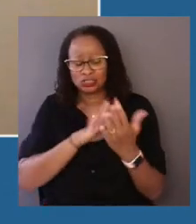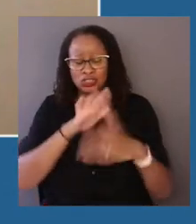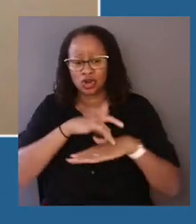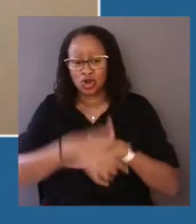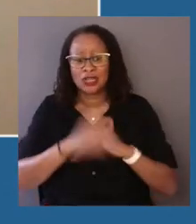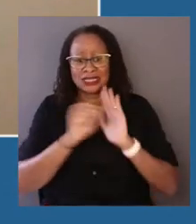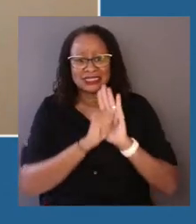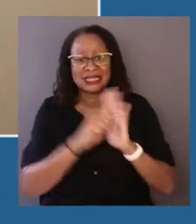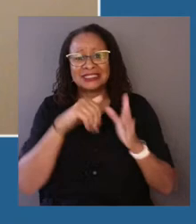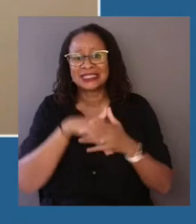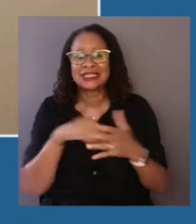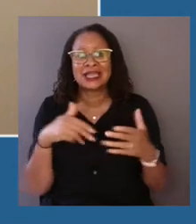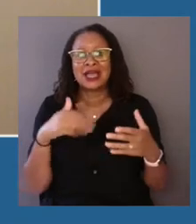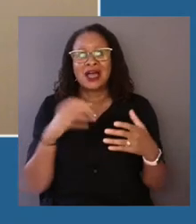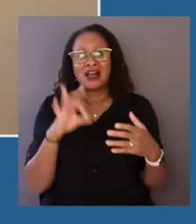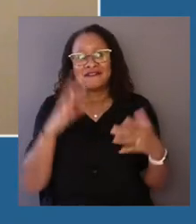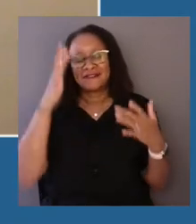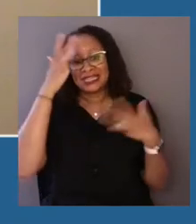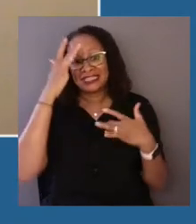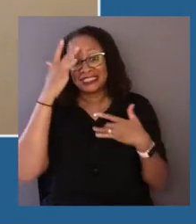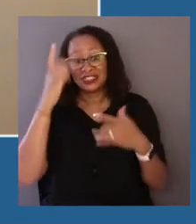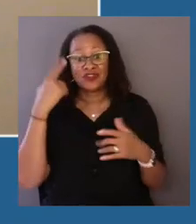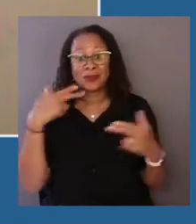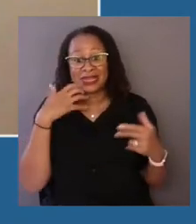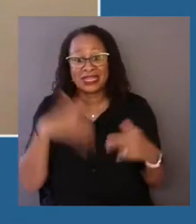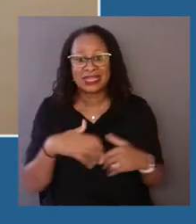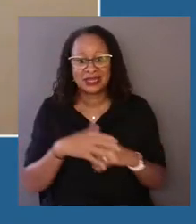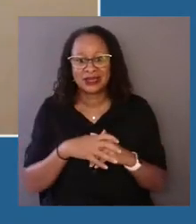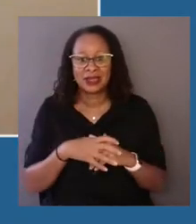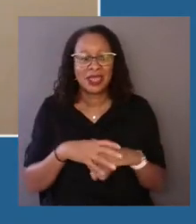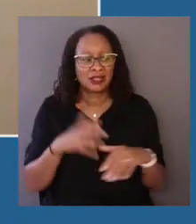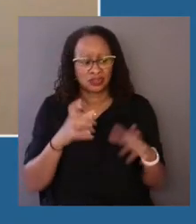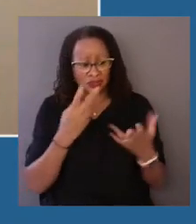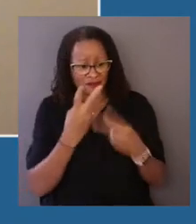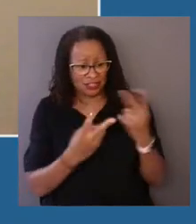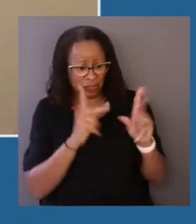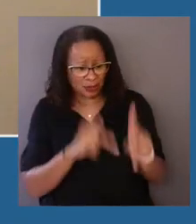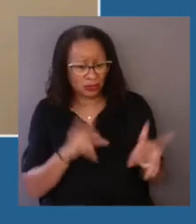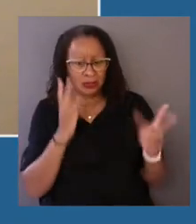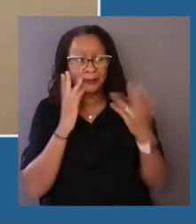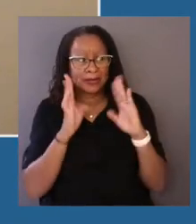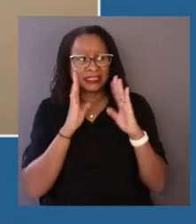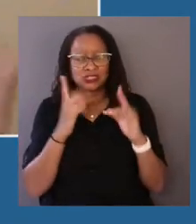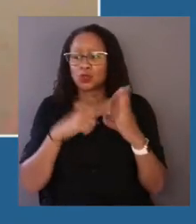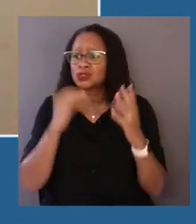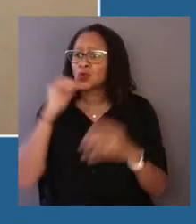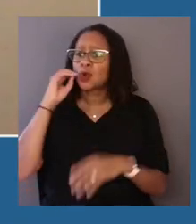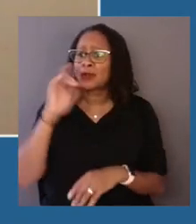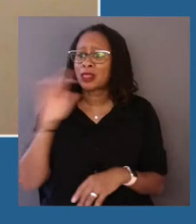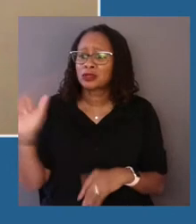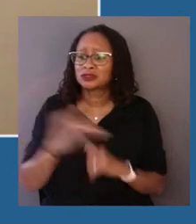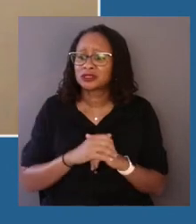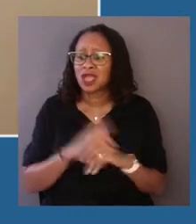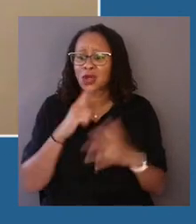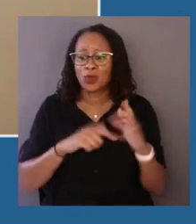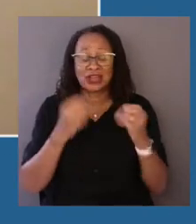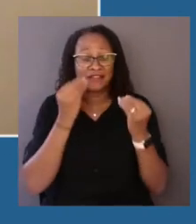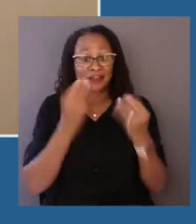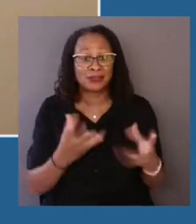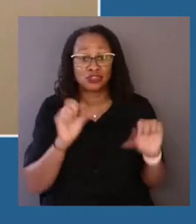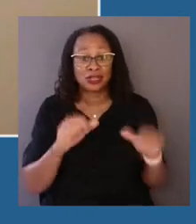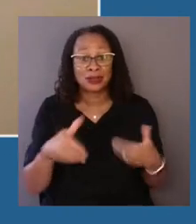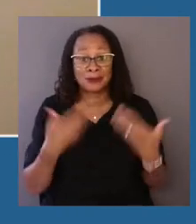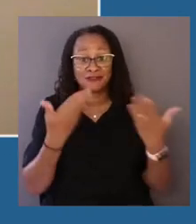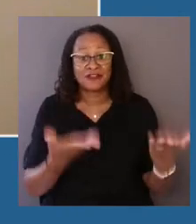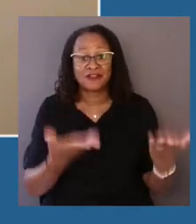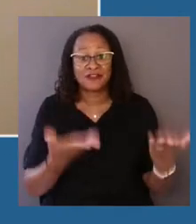their clients. So they're visiting someone and to pay attention. What does the home look like? What information can they provide to